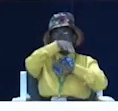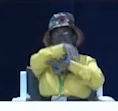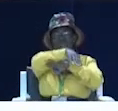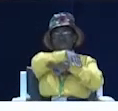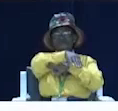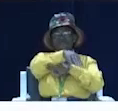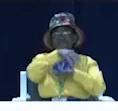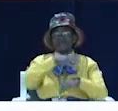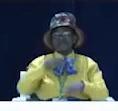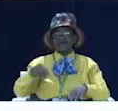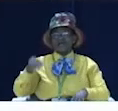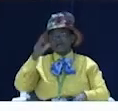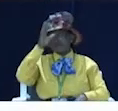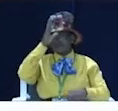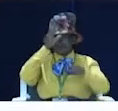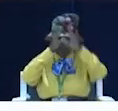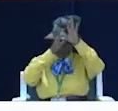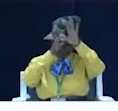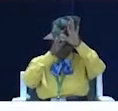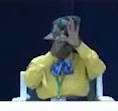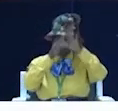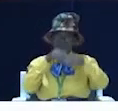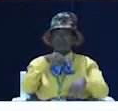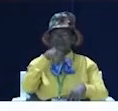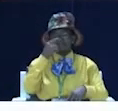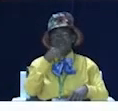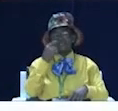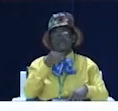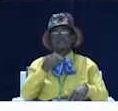and Daddy says,